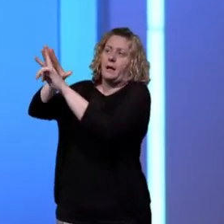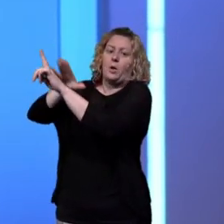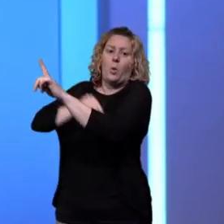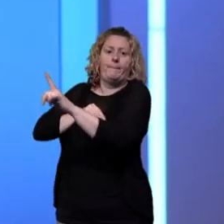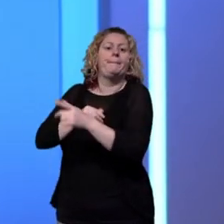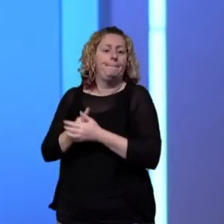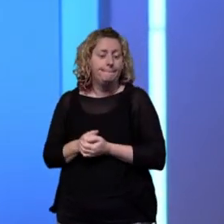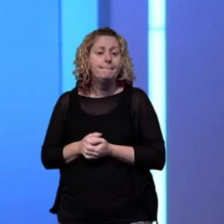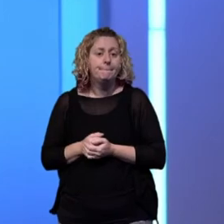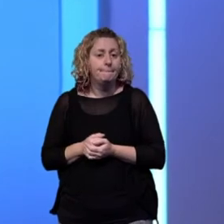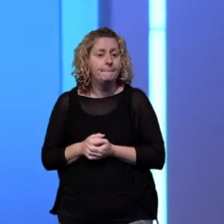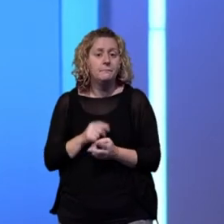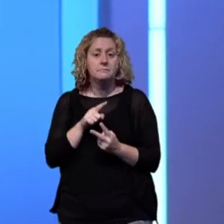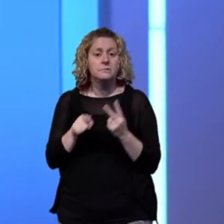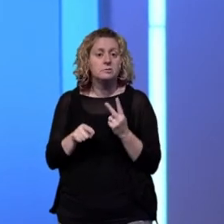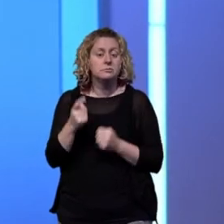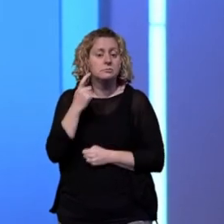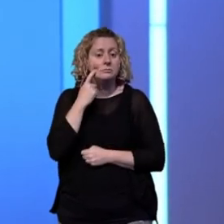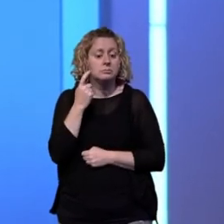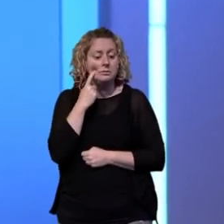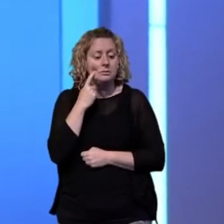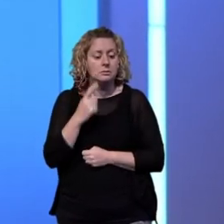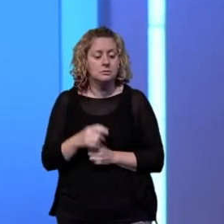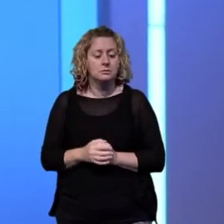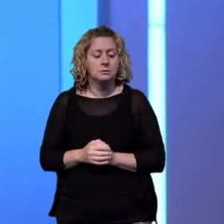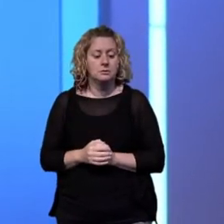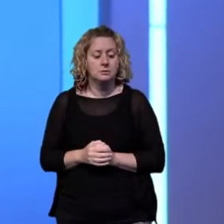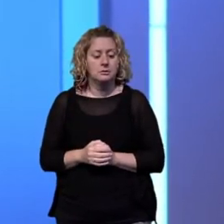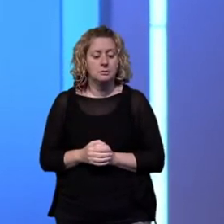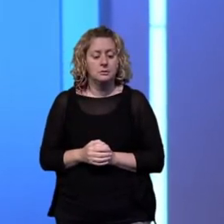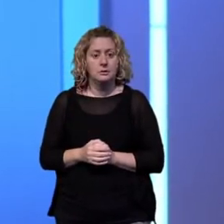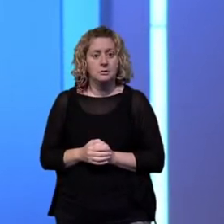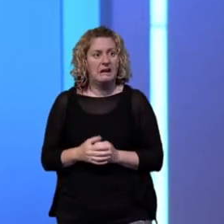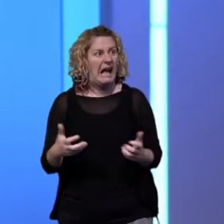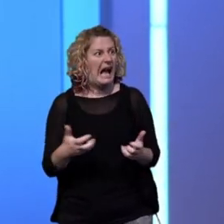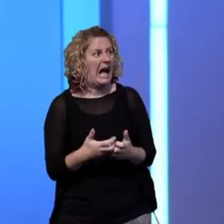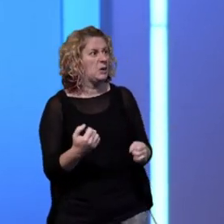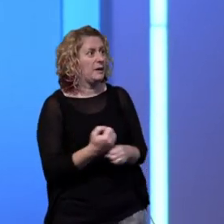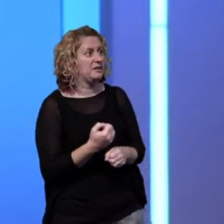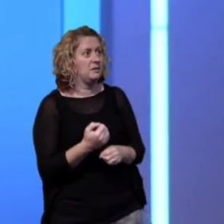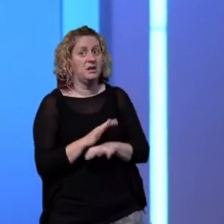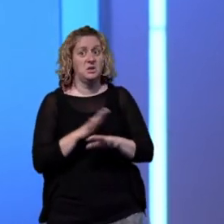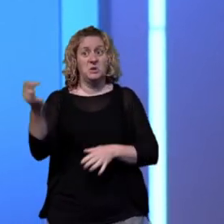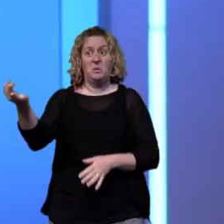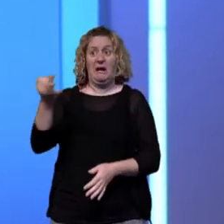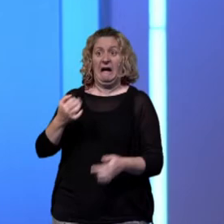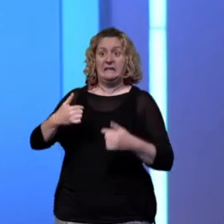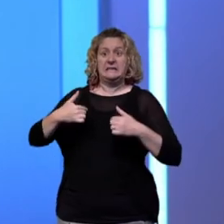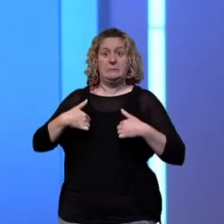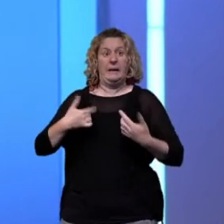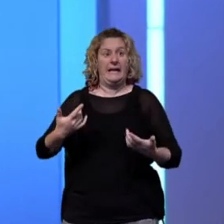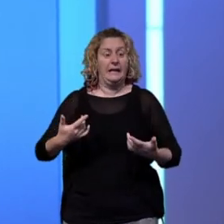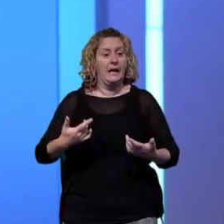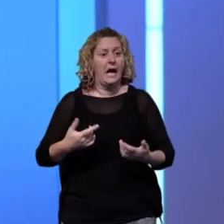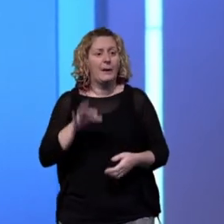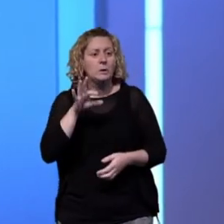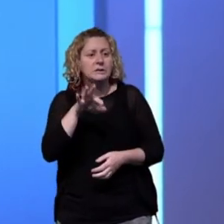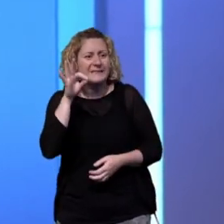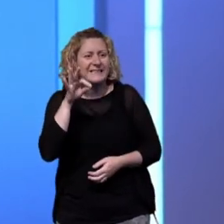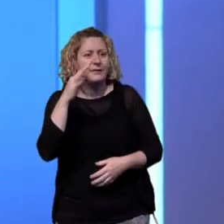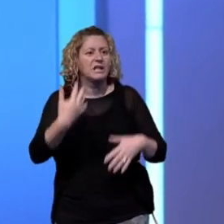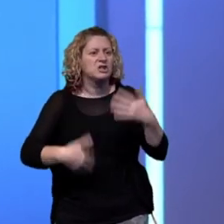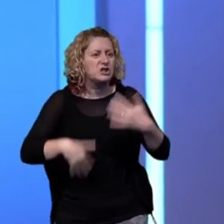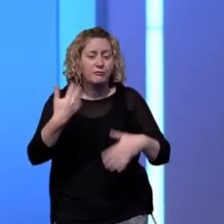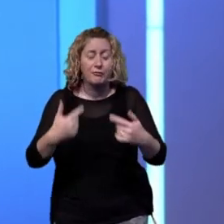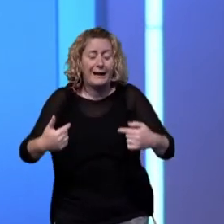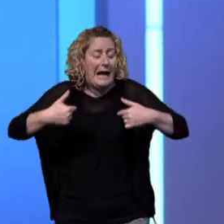out? Please don't ask me out the door. I'm an evangelist. I've no idea. Don't ask me about some bit of suffering you've got. Ask a pastor